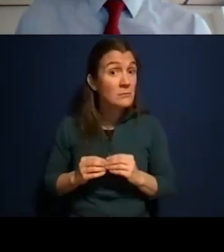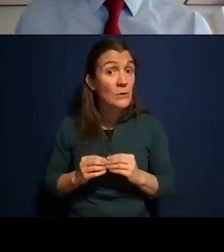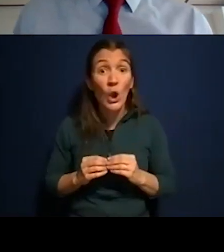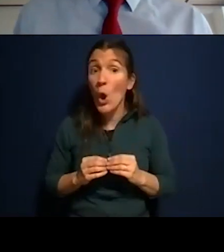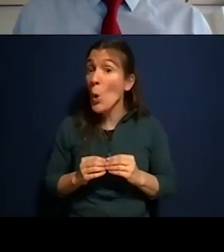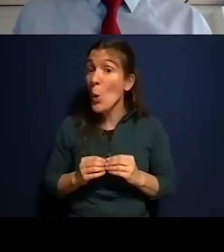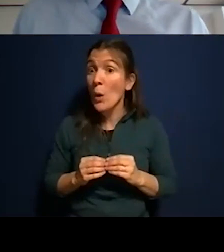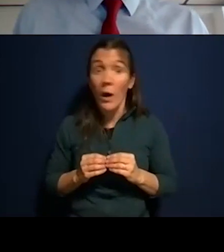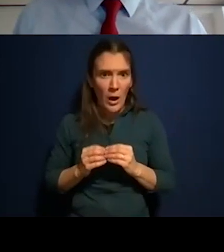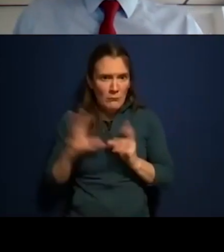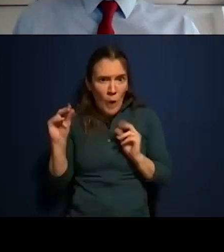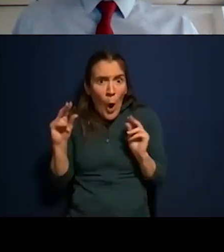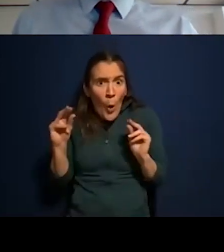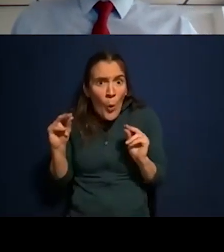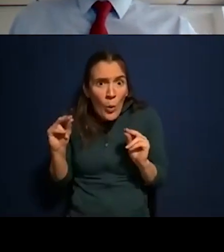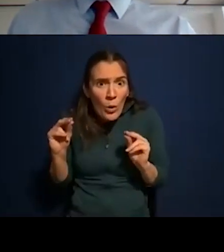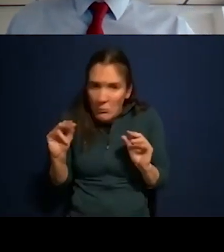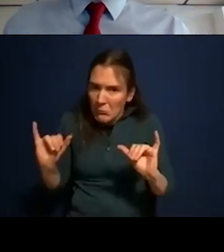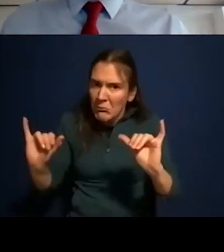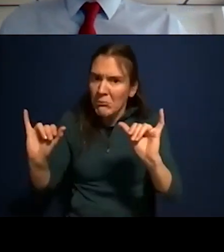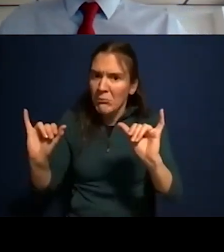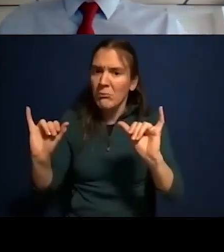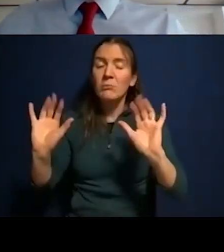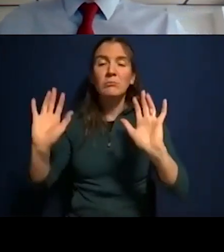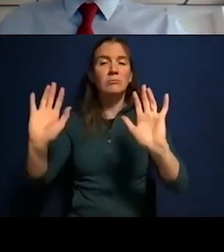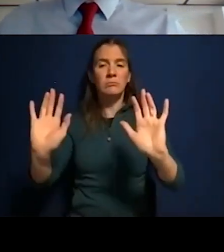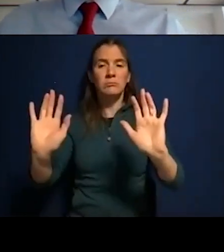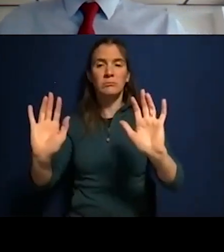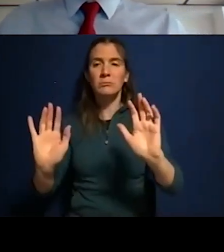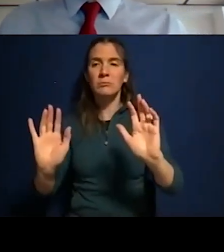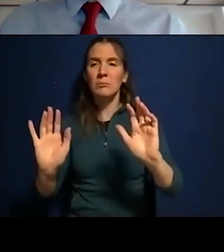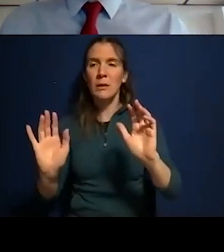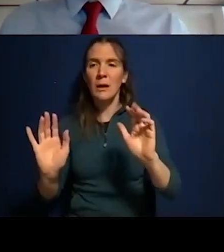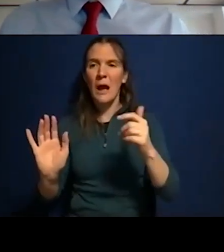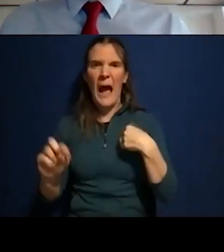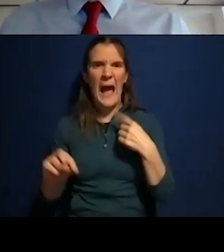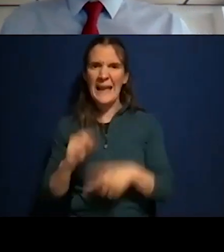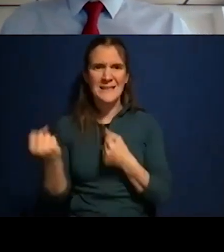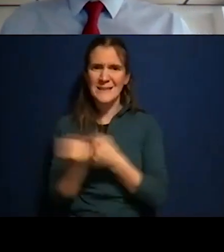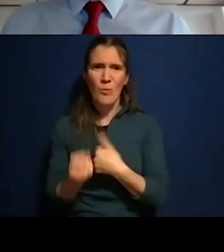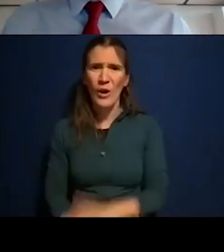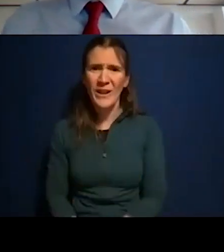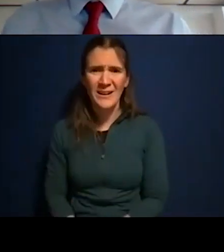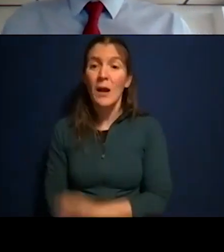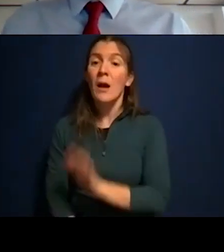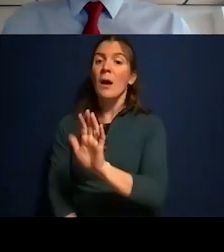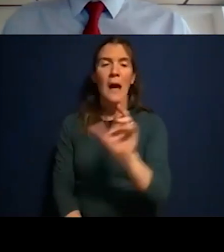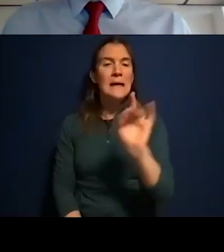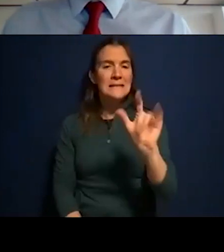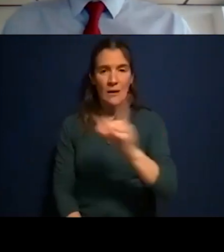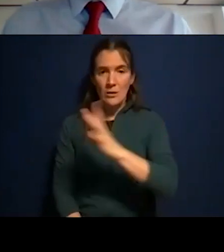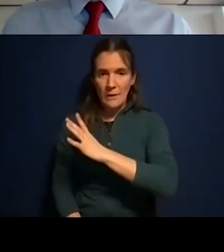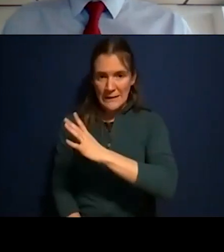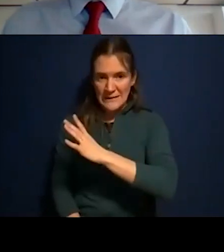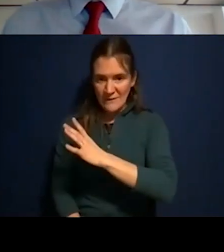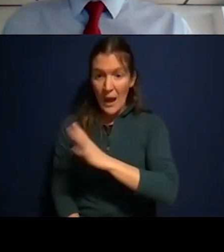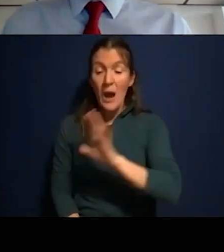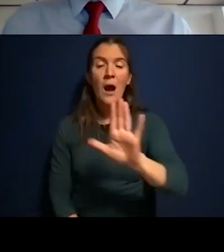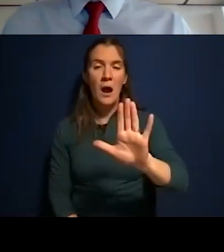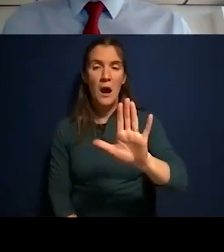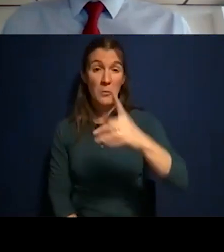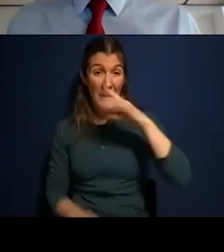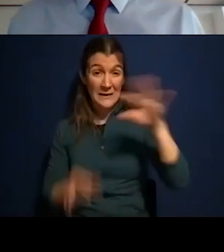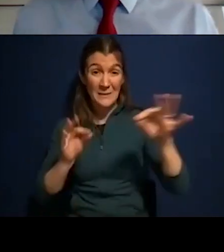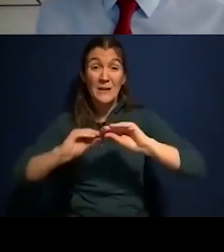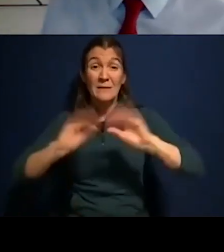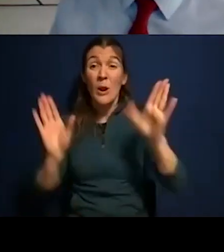No? Really? No. Because I don't think I can support it then. So okay, that's okay. Okay. Can I just say why I